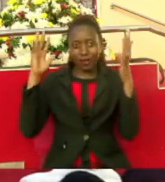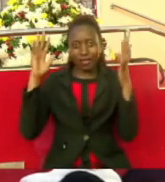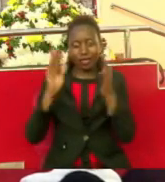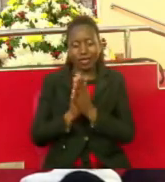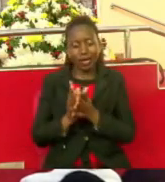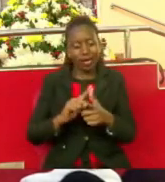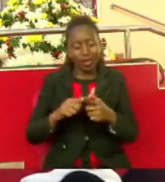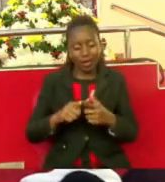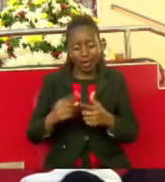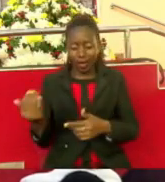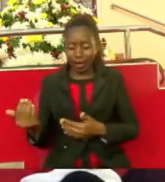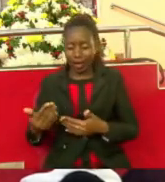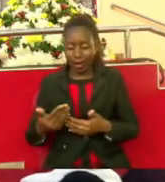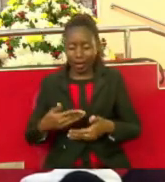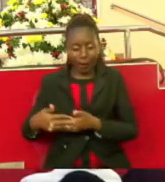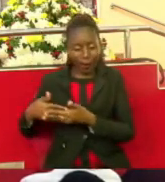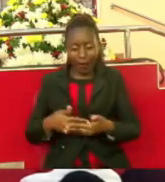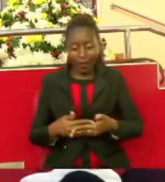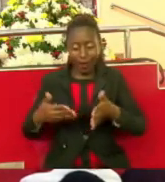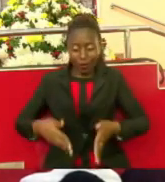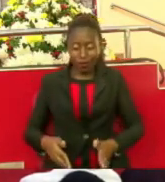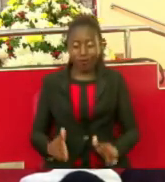born to my brother Maina Gure.